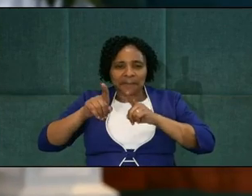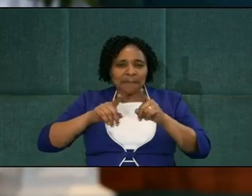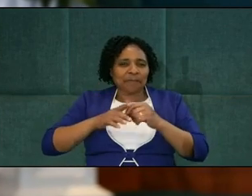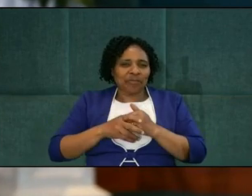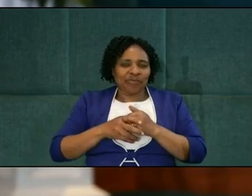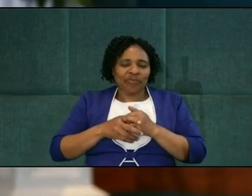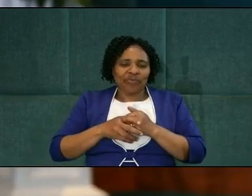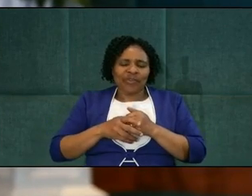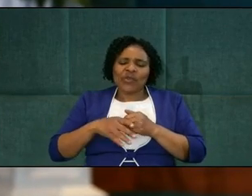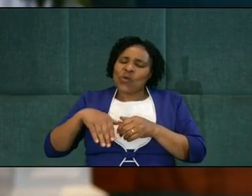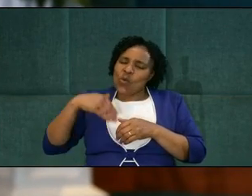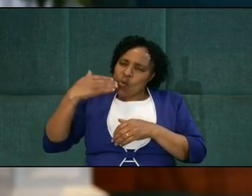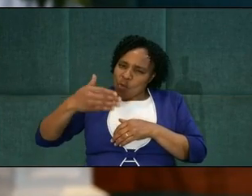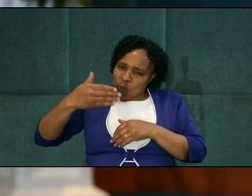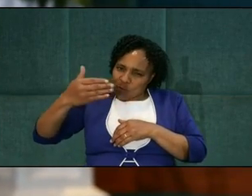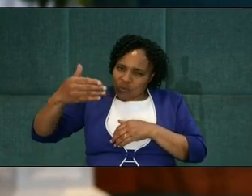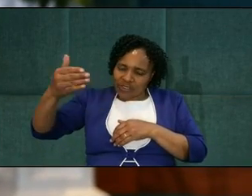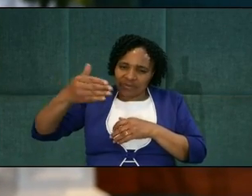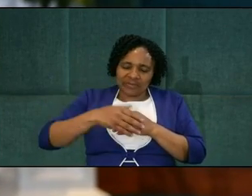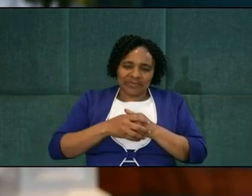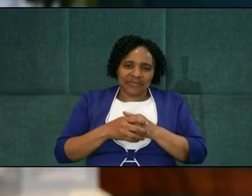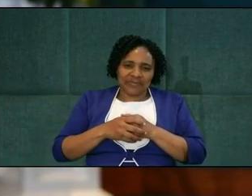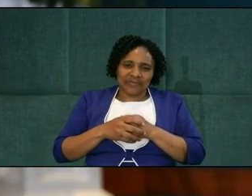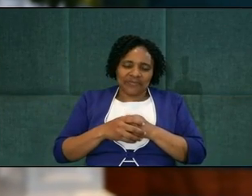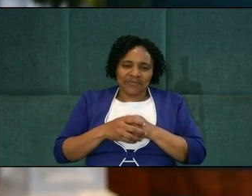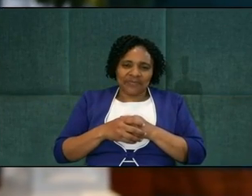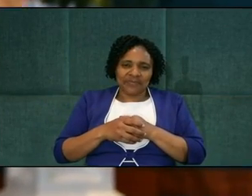is often